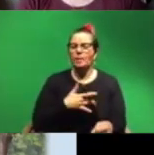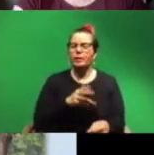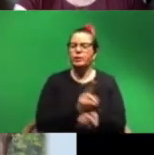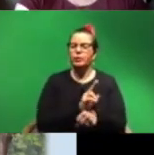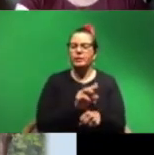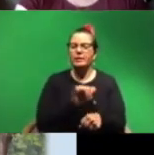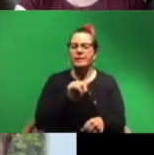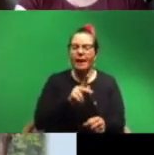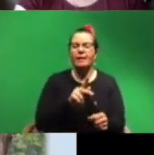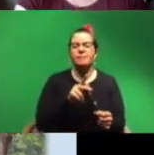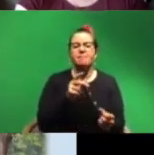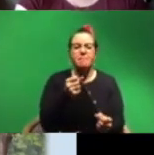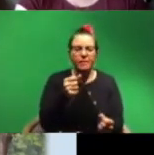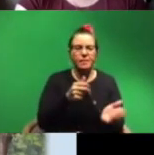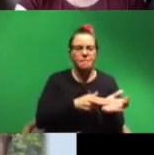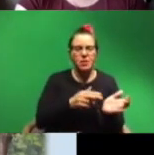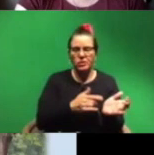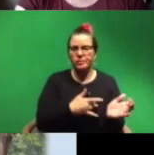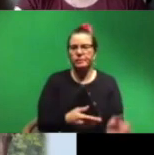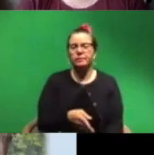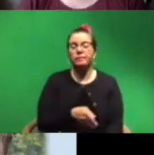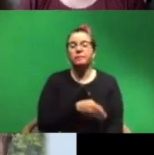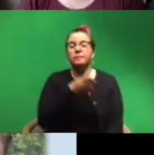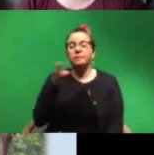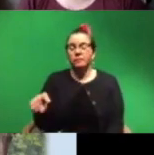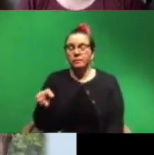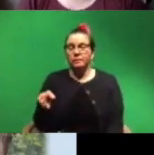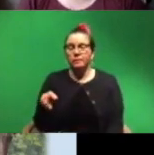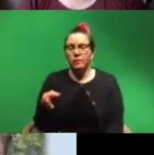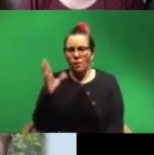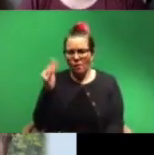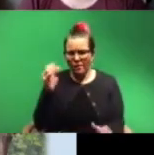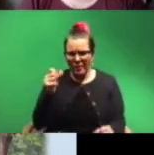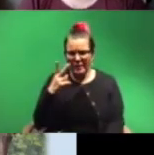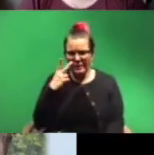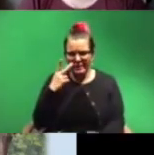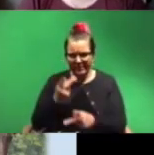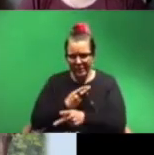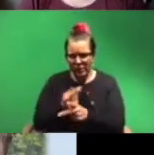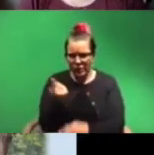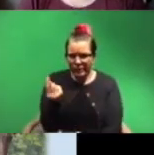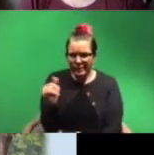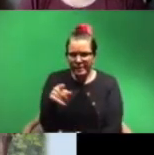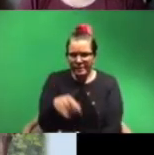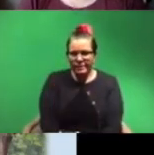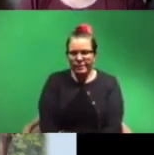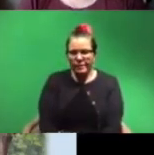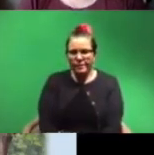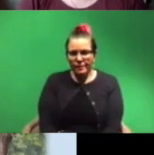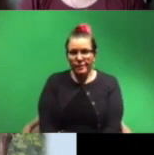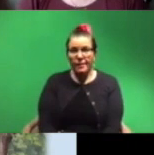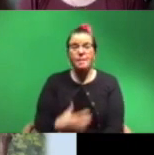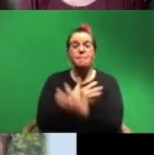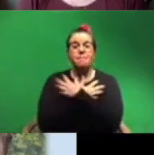a lot. And then this image down here, hopefully you can kind of figure out what it is. That is a bear